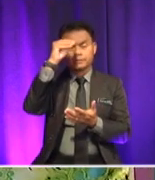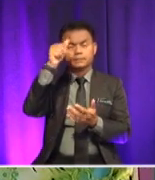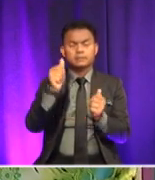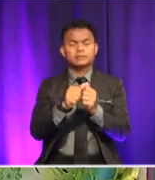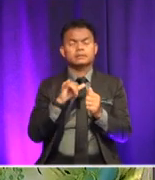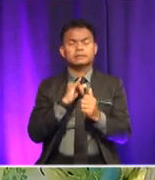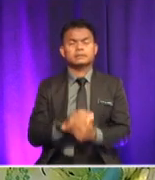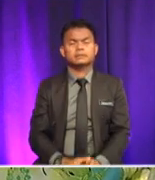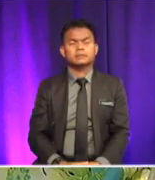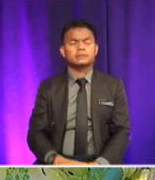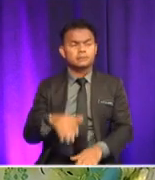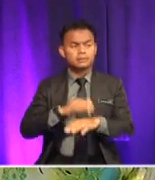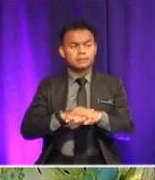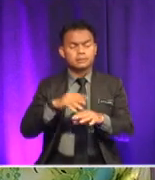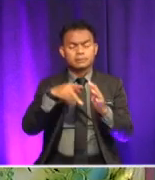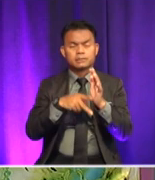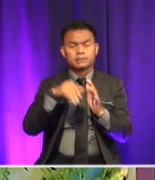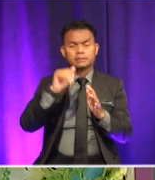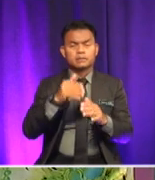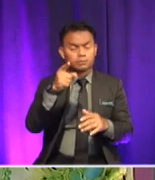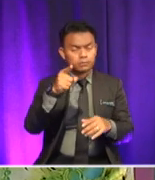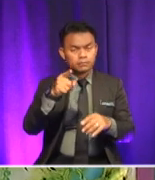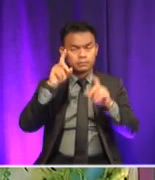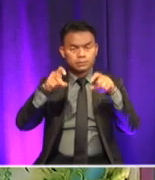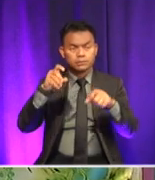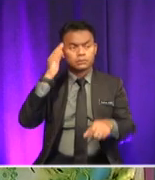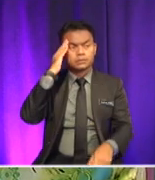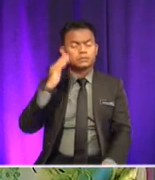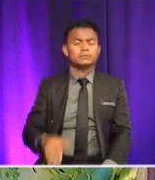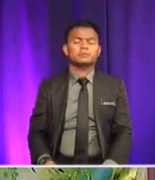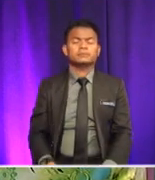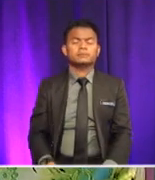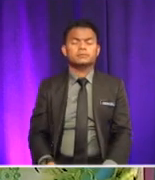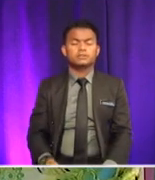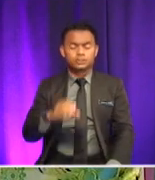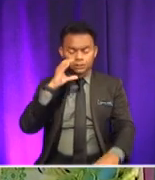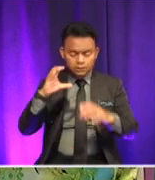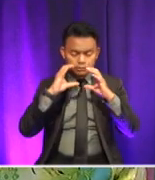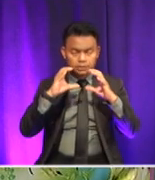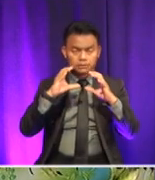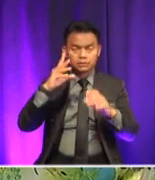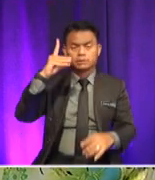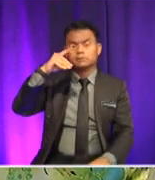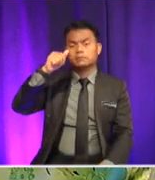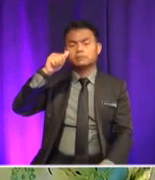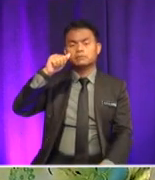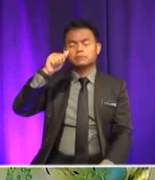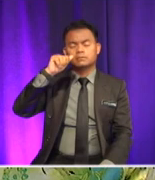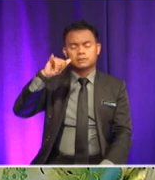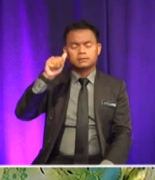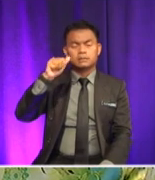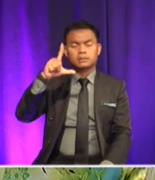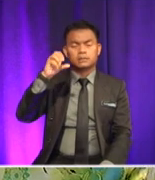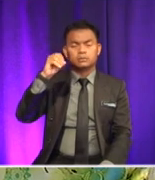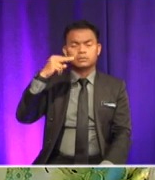need to know your language devices, your tone, the dialogue, the plot, okay? So writer's craft